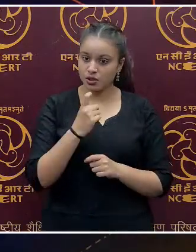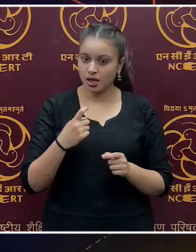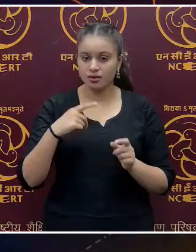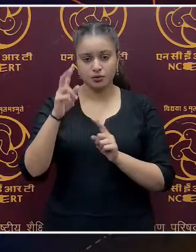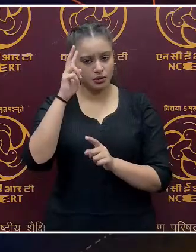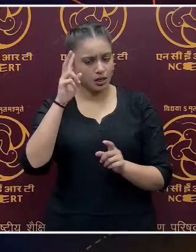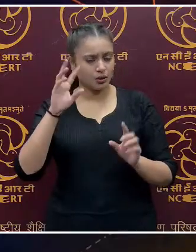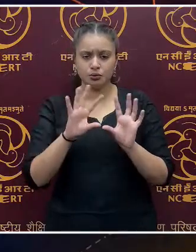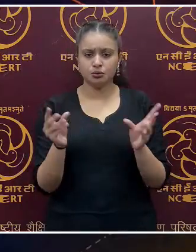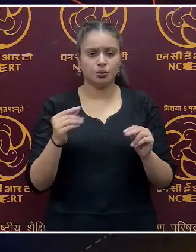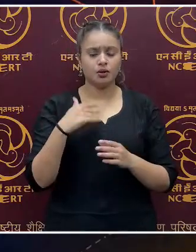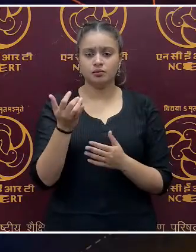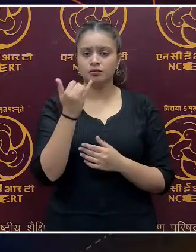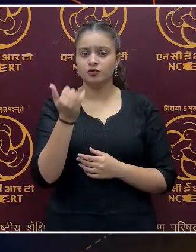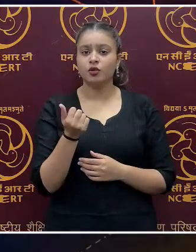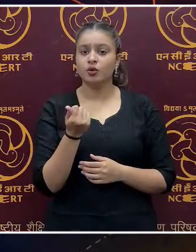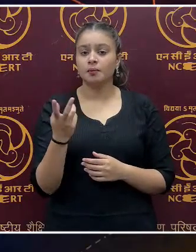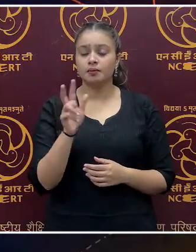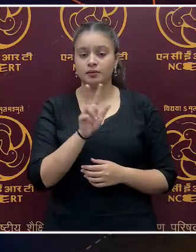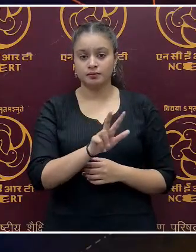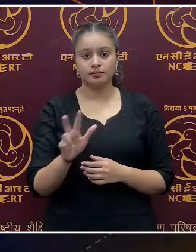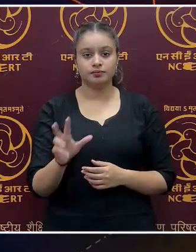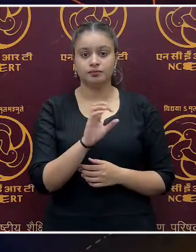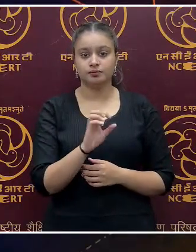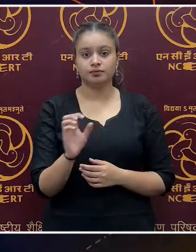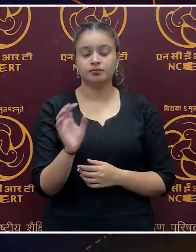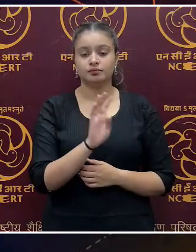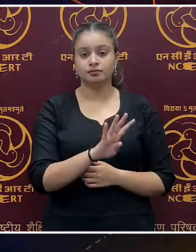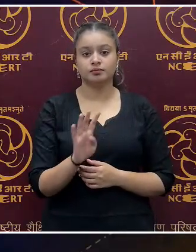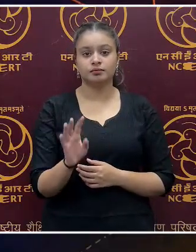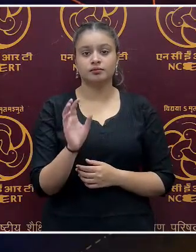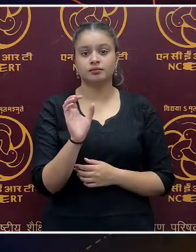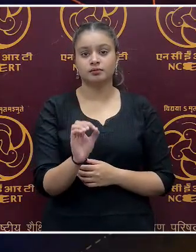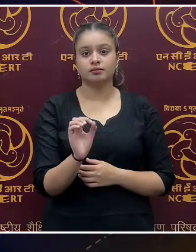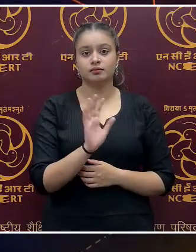queries. You can call us on our number, which is